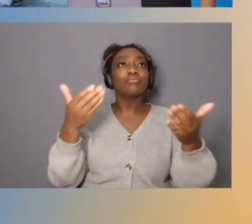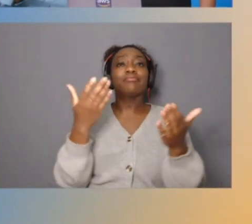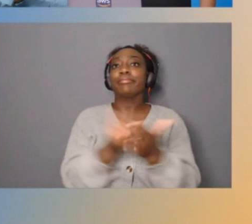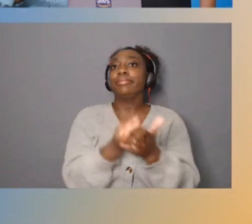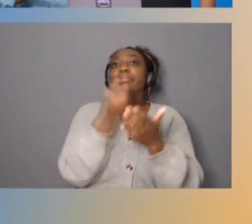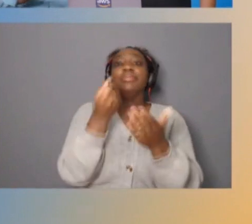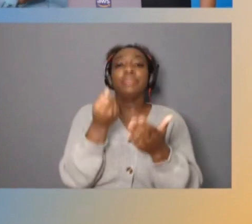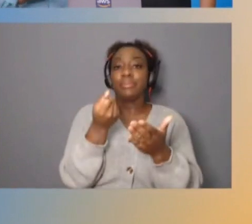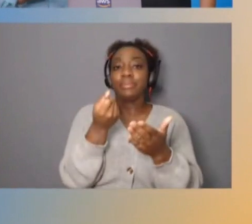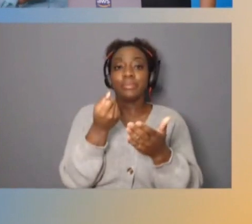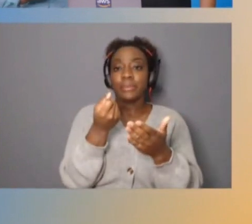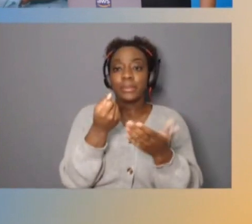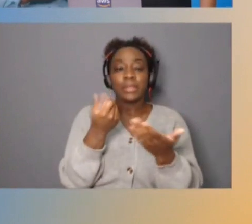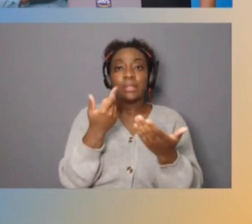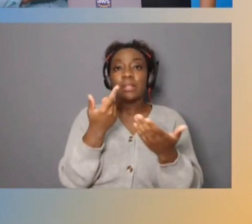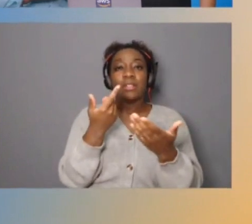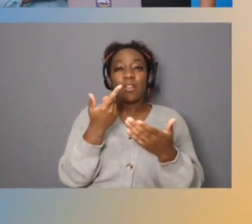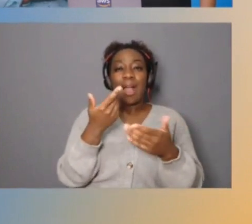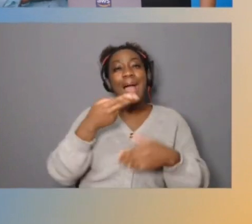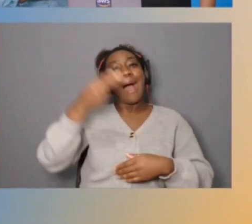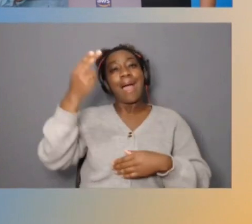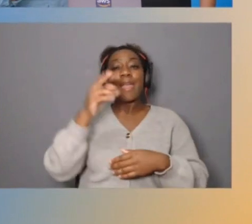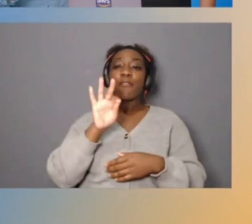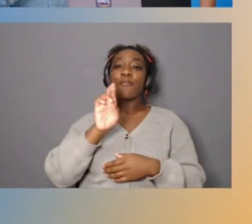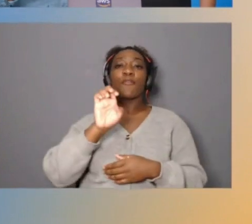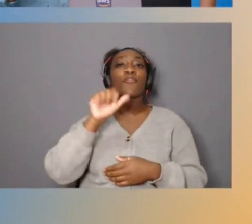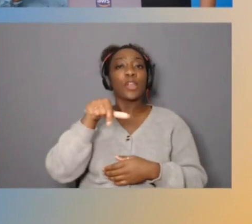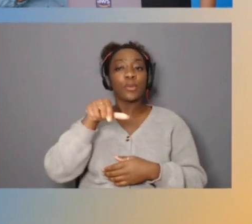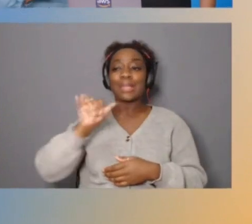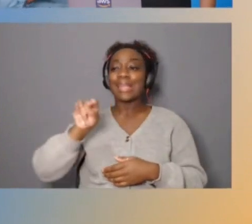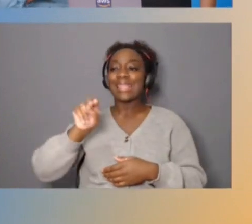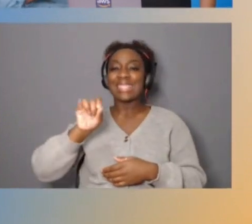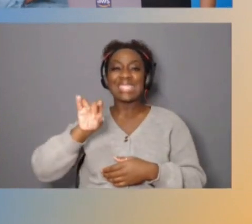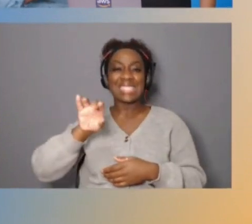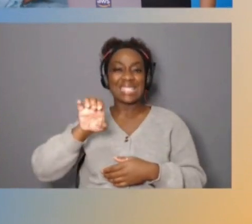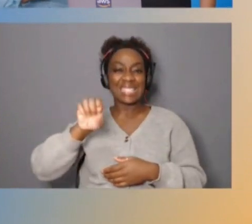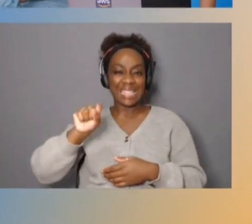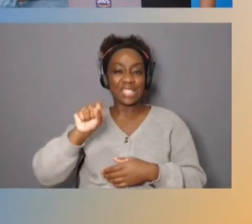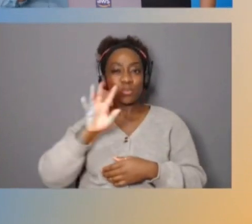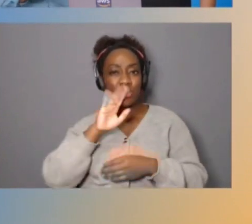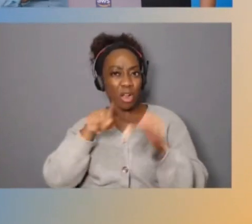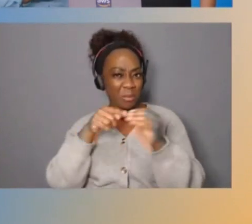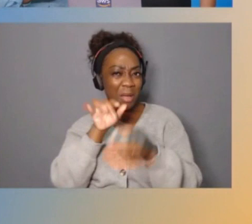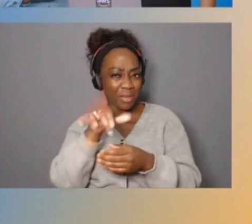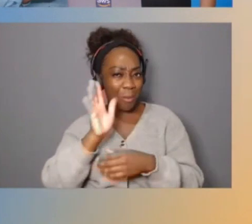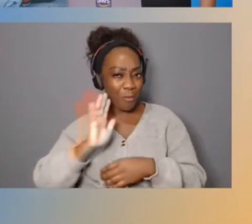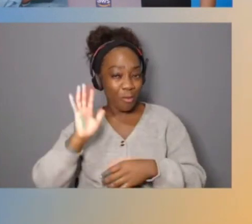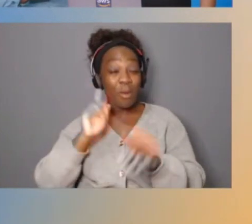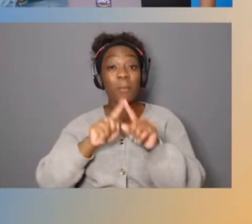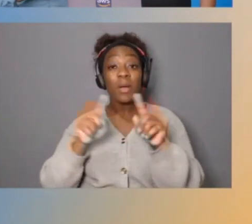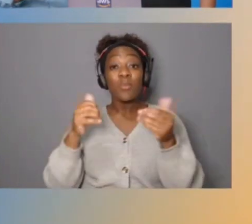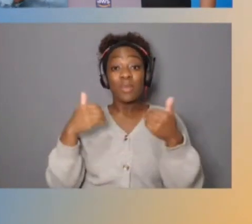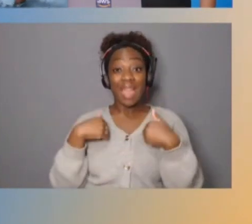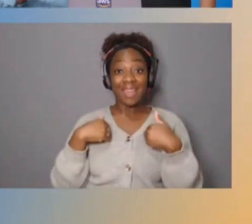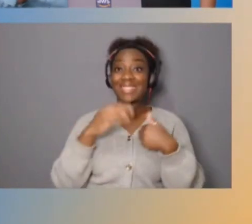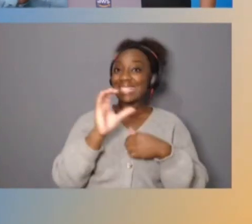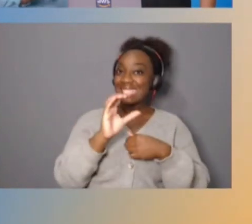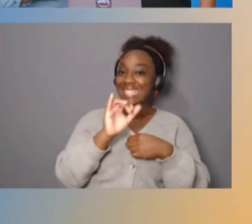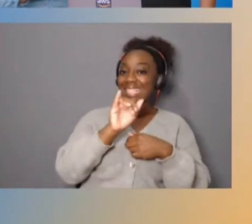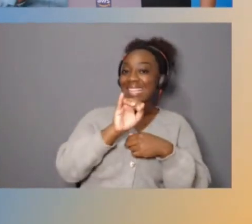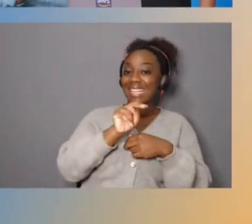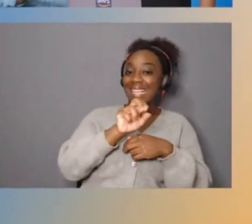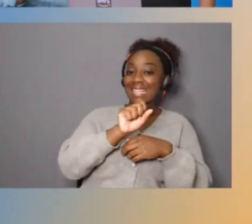frequency instances. We talked about the X2I EZN work here, but we've also have the C instances, the C7G